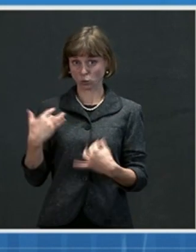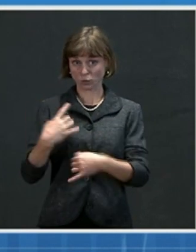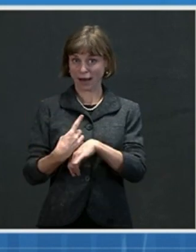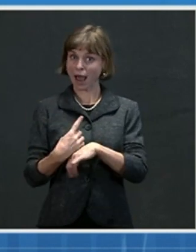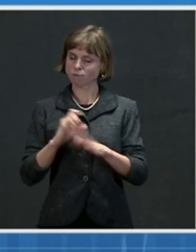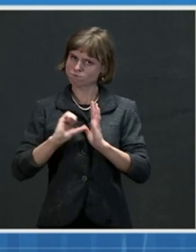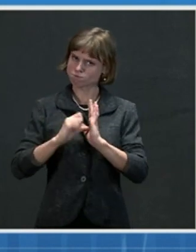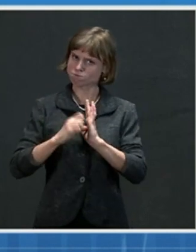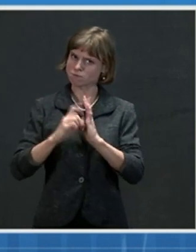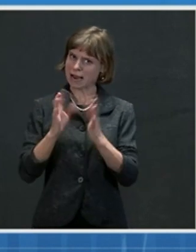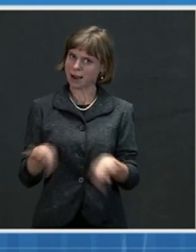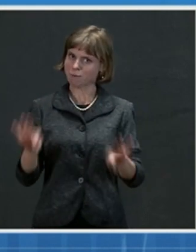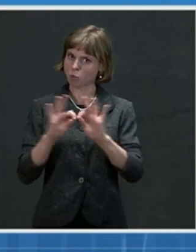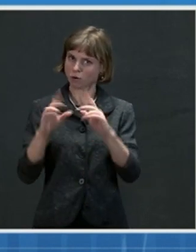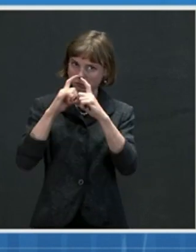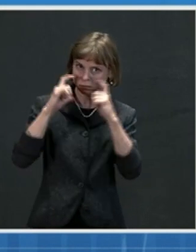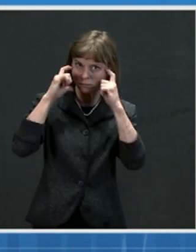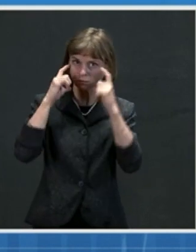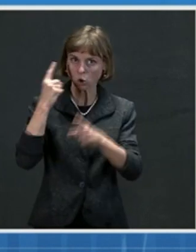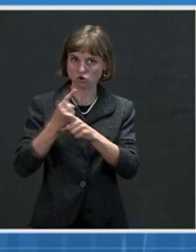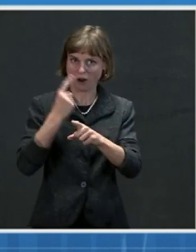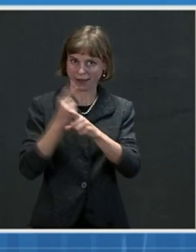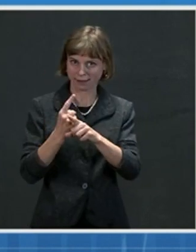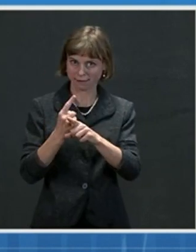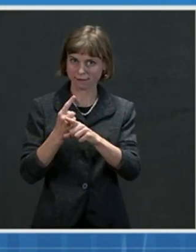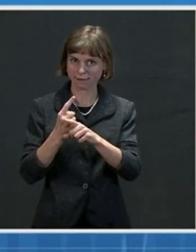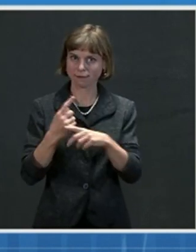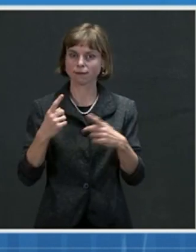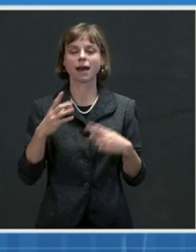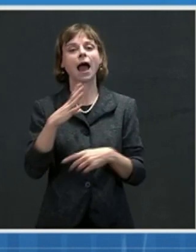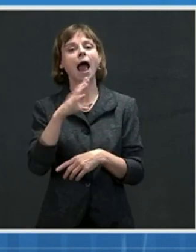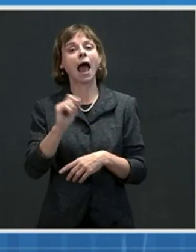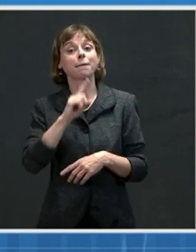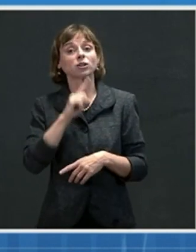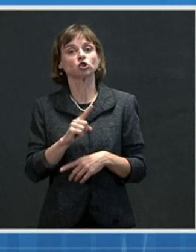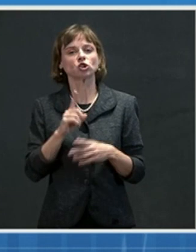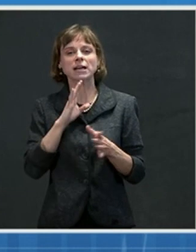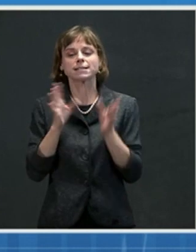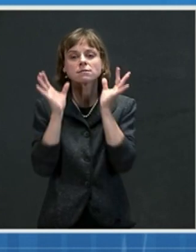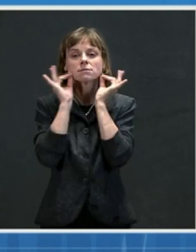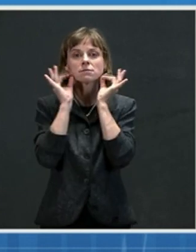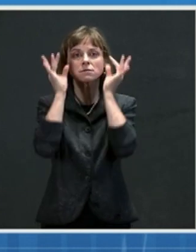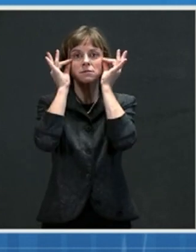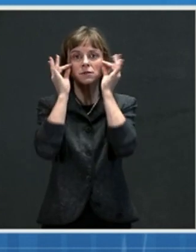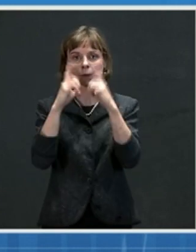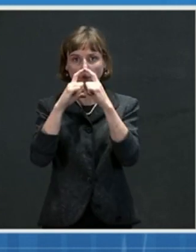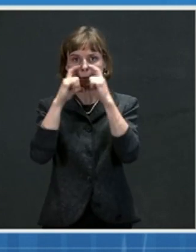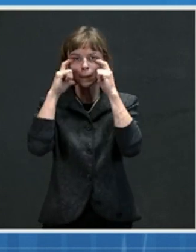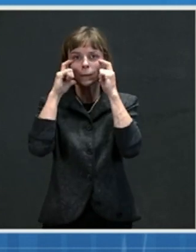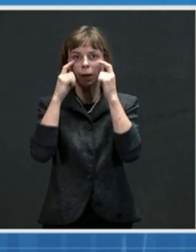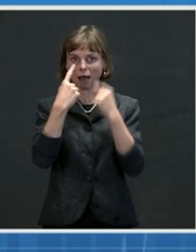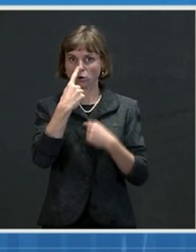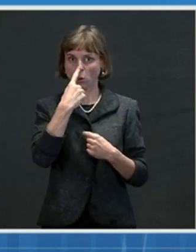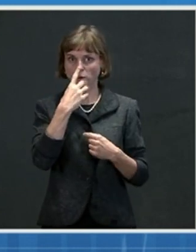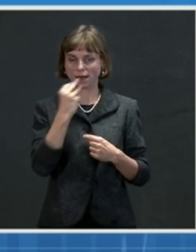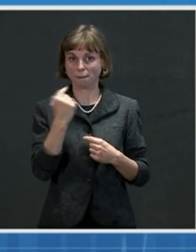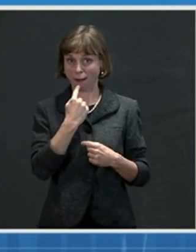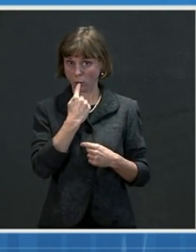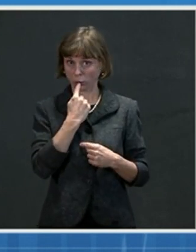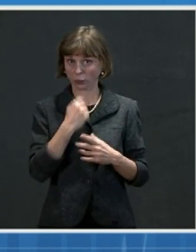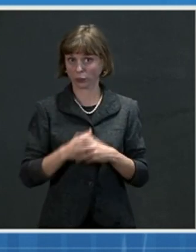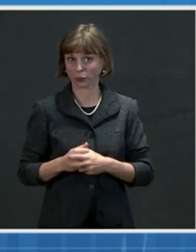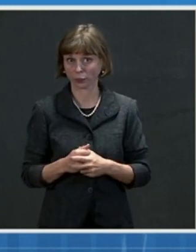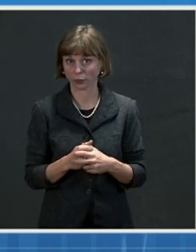wearing a mask correctly and making sure it fits closely and snugly over your nose and mouth. In this